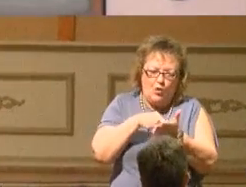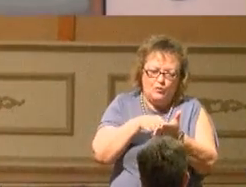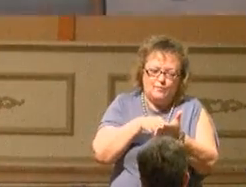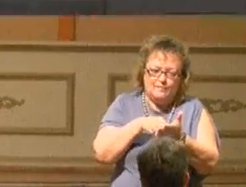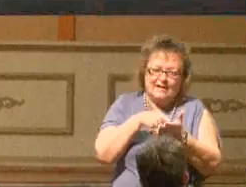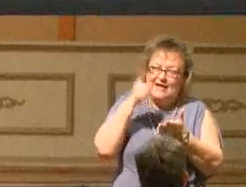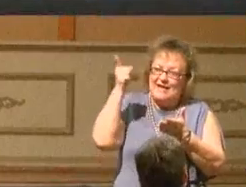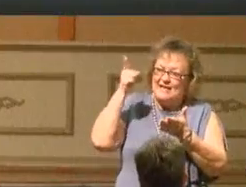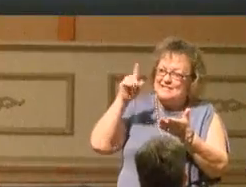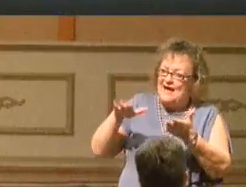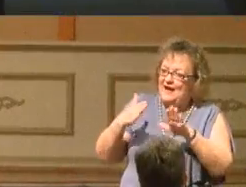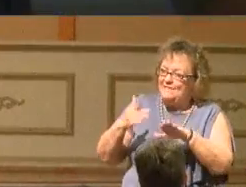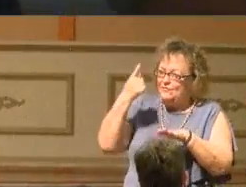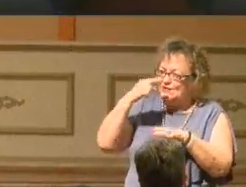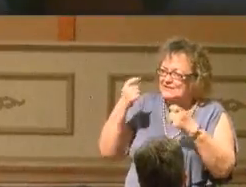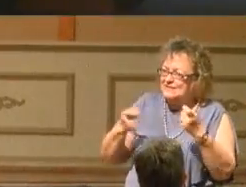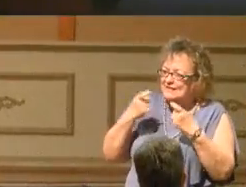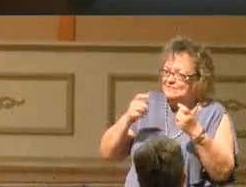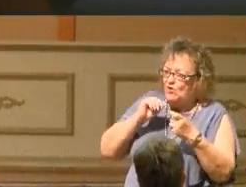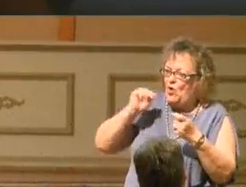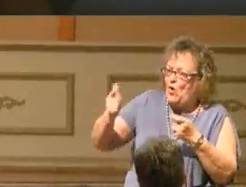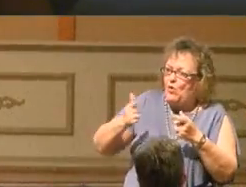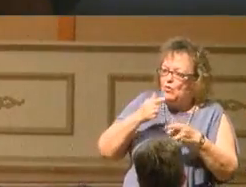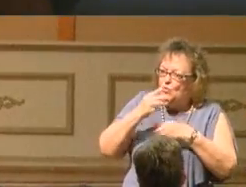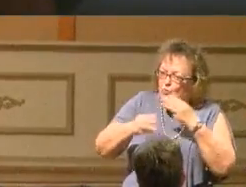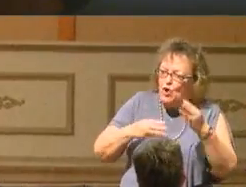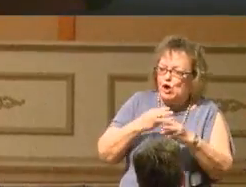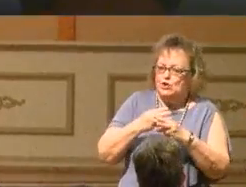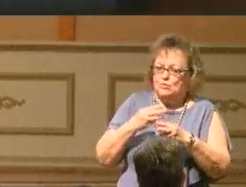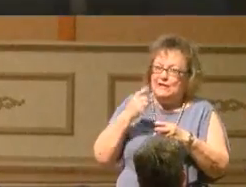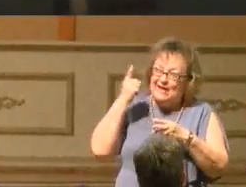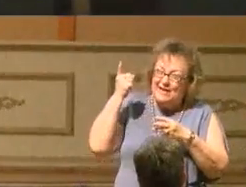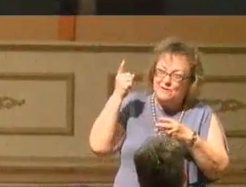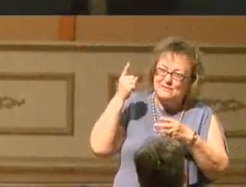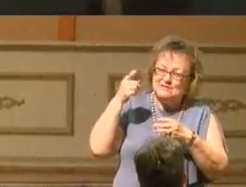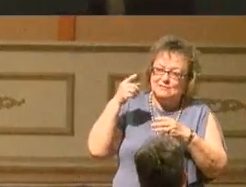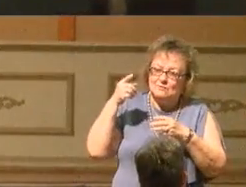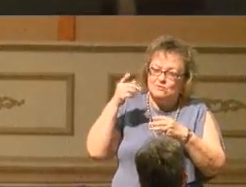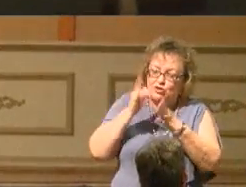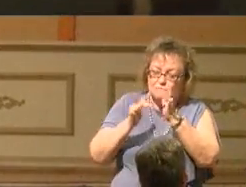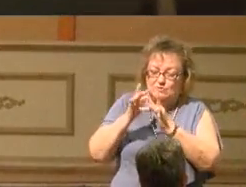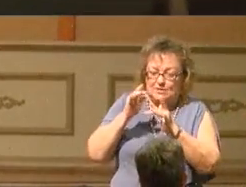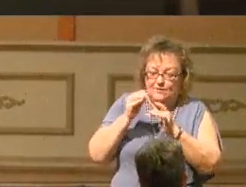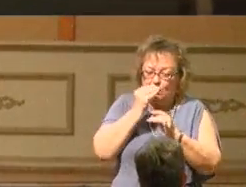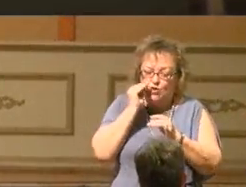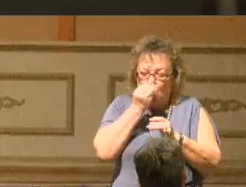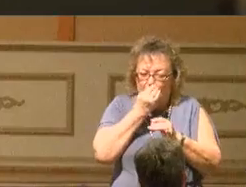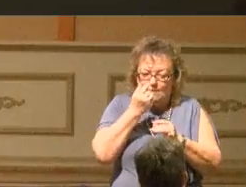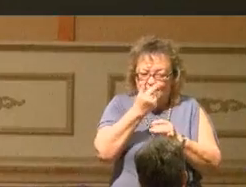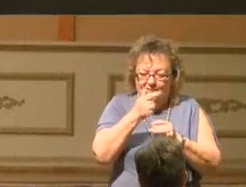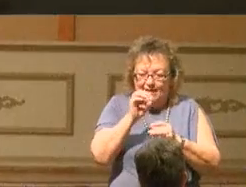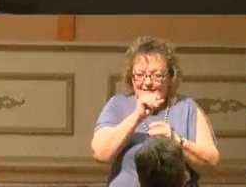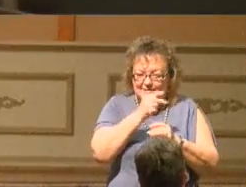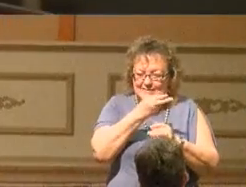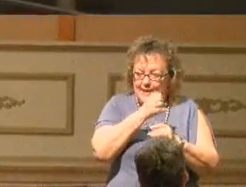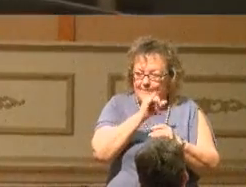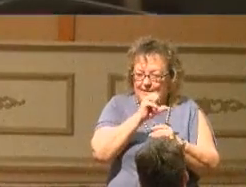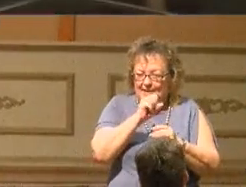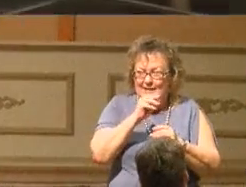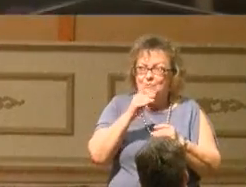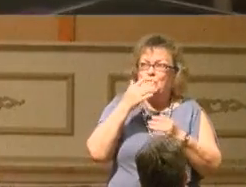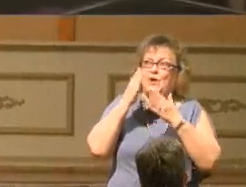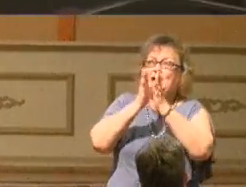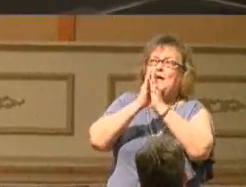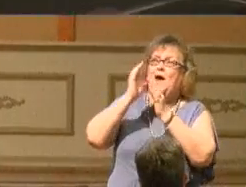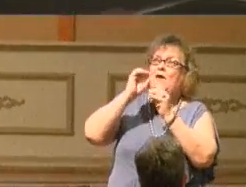He died for the sins of the entire world. When he was in the Garden of Gethsemane and he prayed, "Oh,